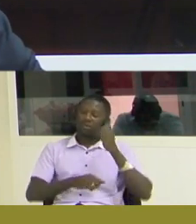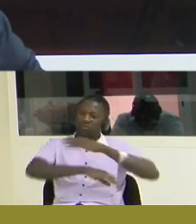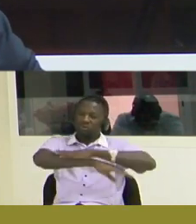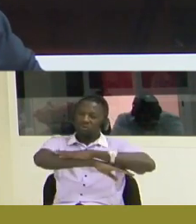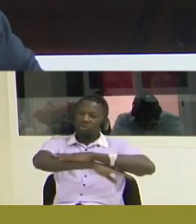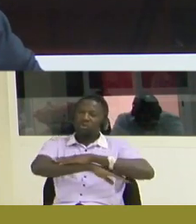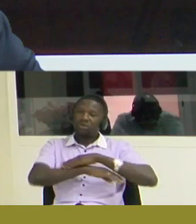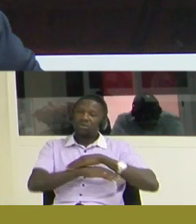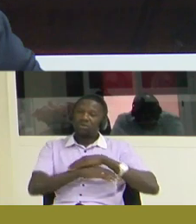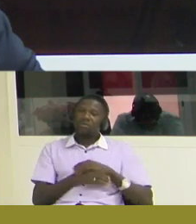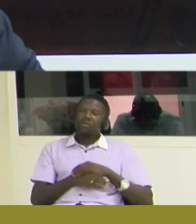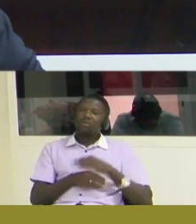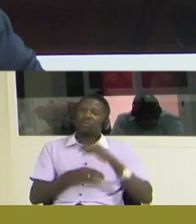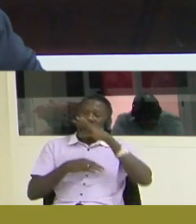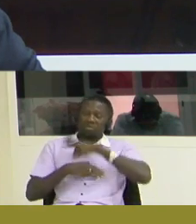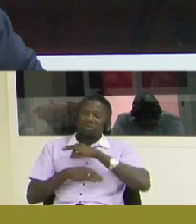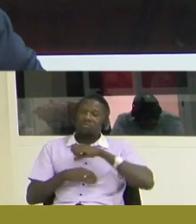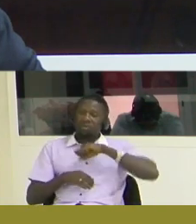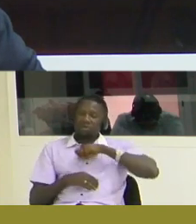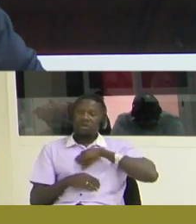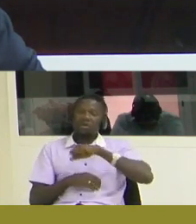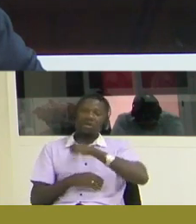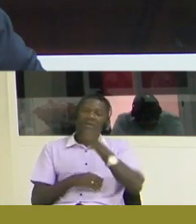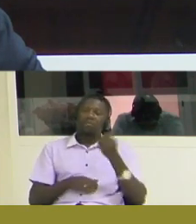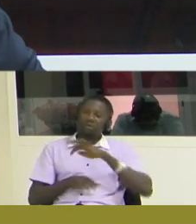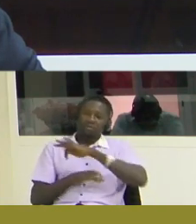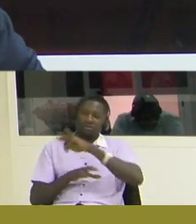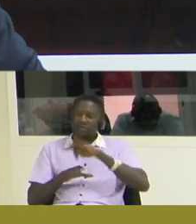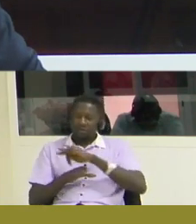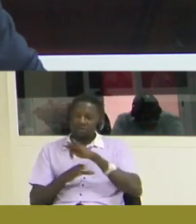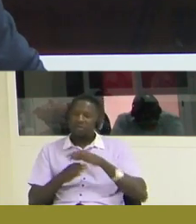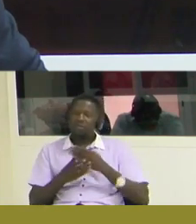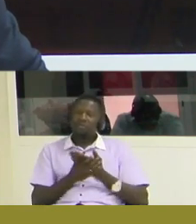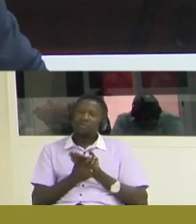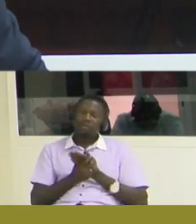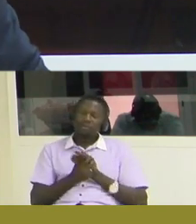Engineering's manager boat to benefit myself and my family